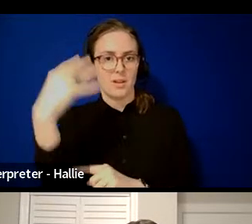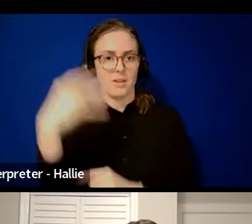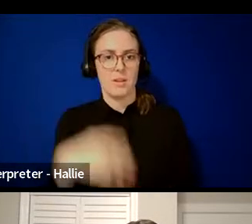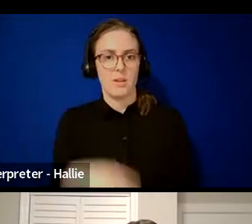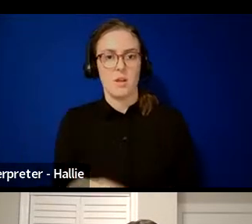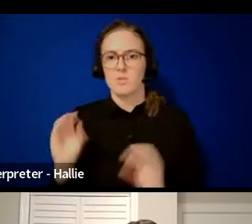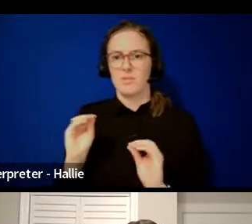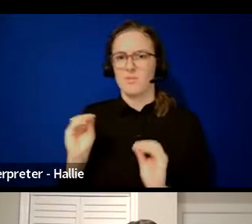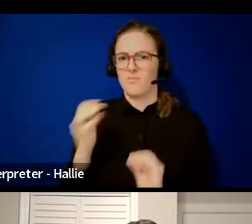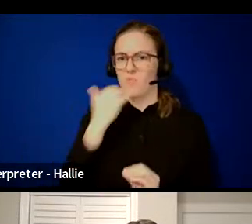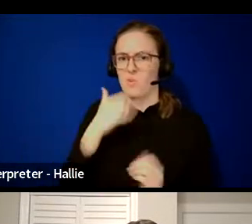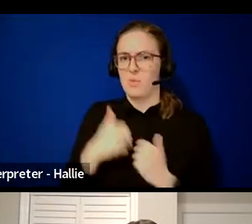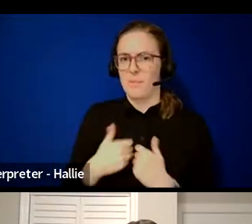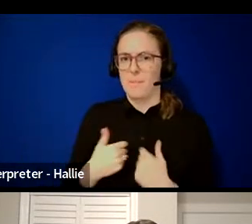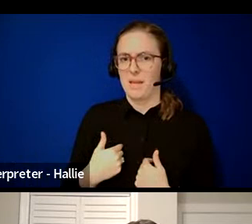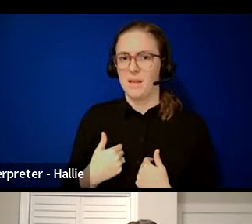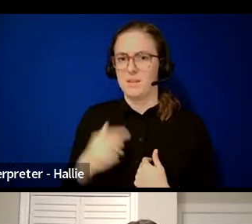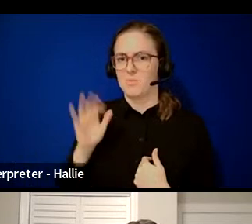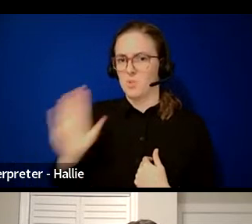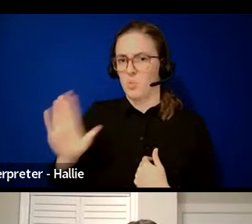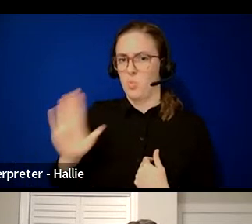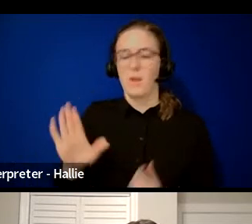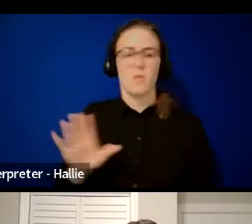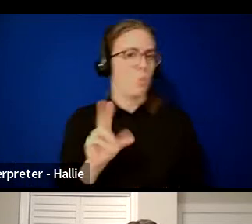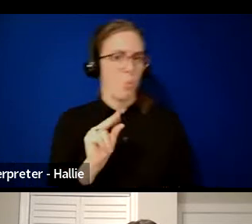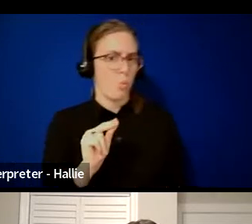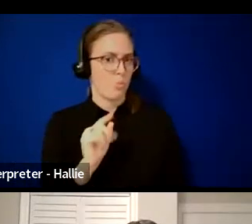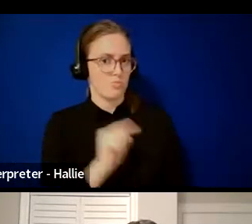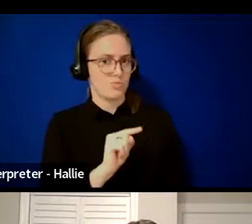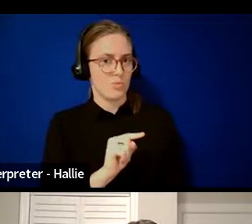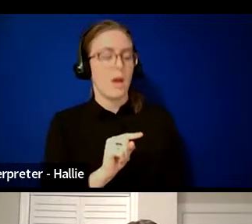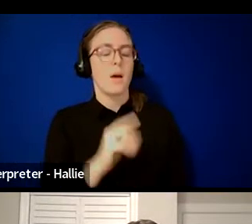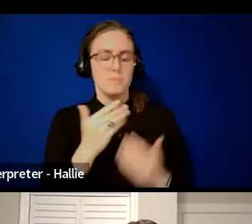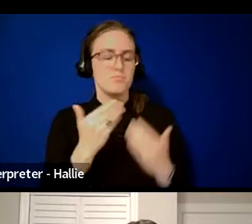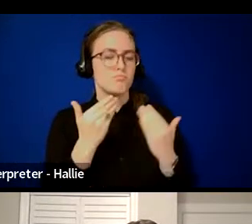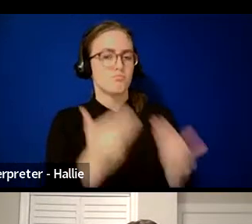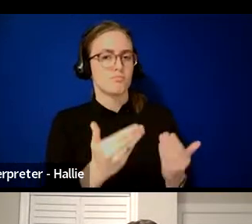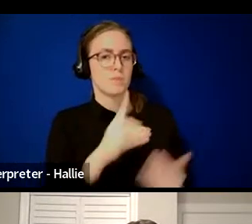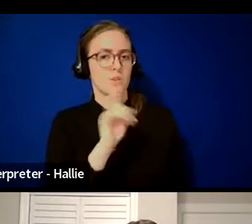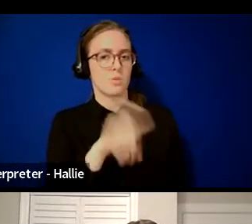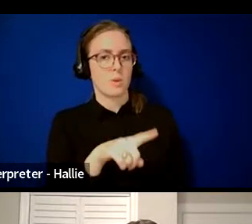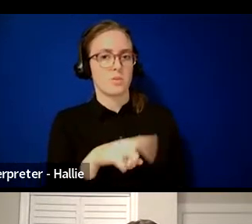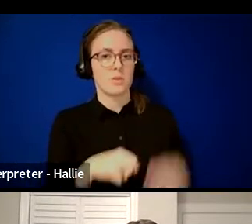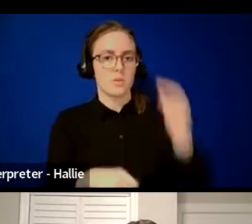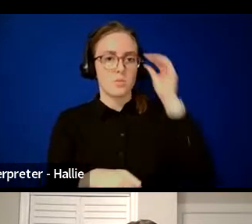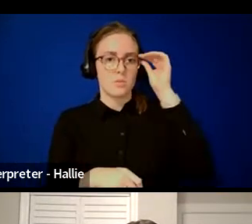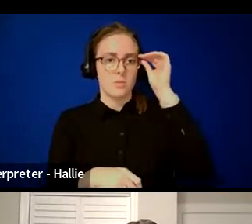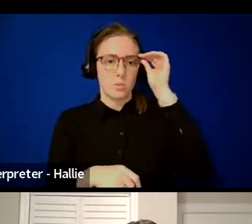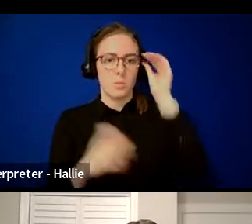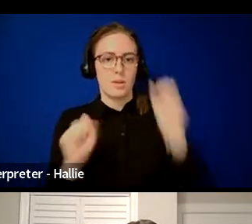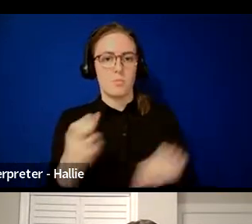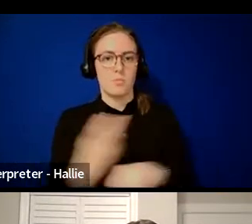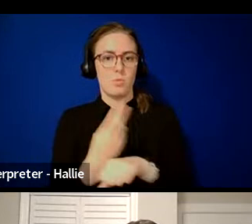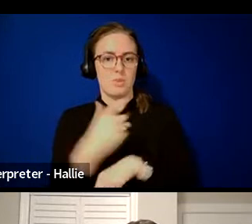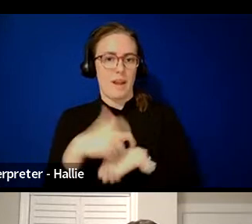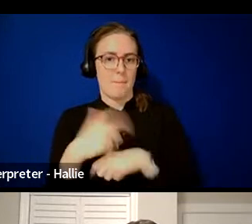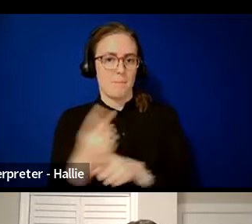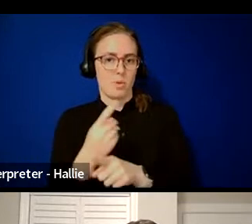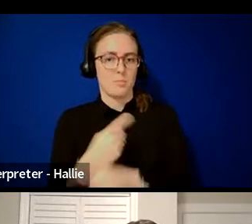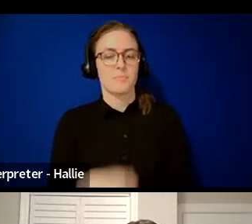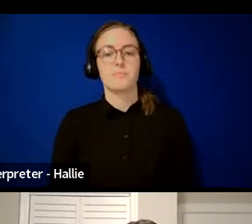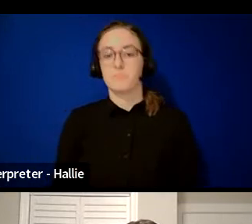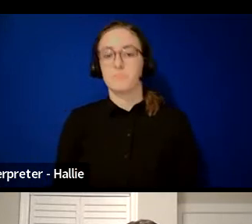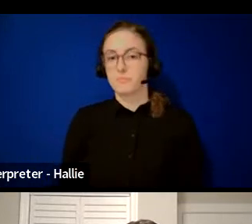to check on your end. No, ma'am, it's you. Go ahead and ask your question so we can use our time wisely. So,